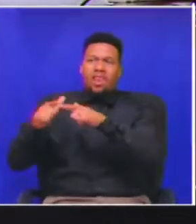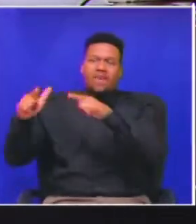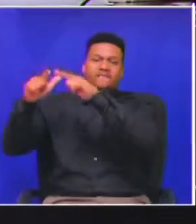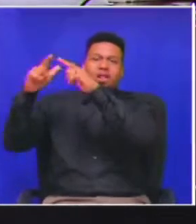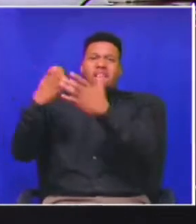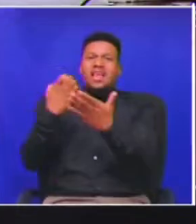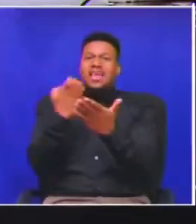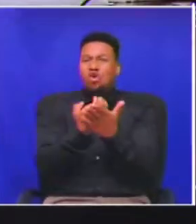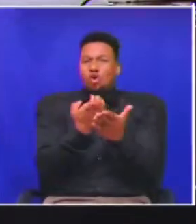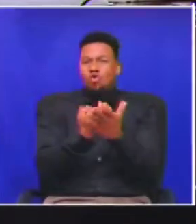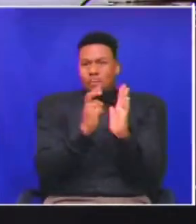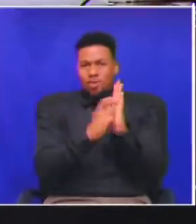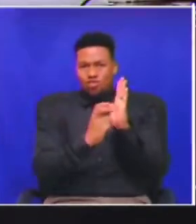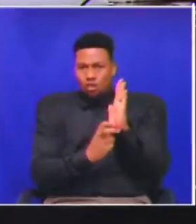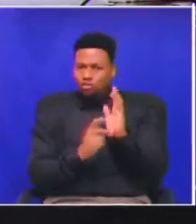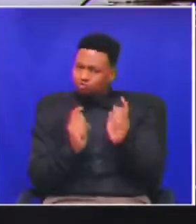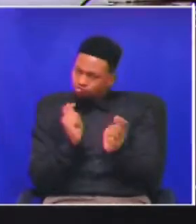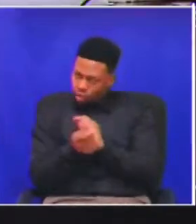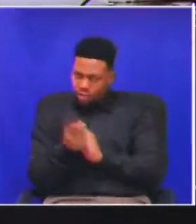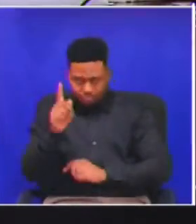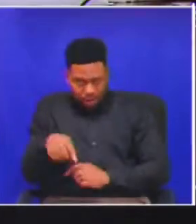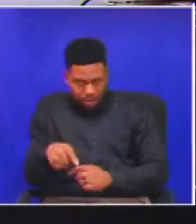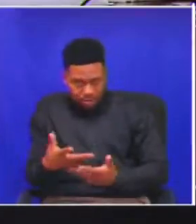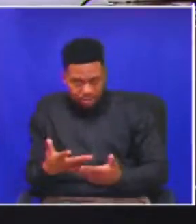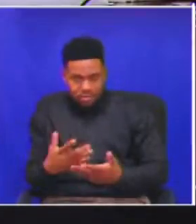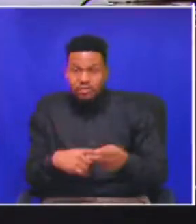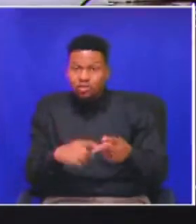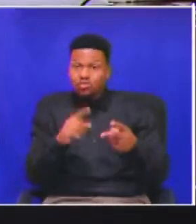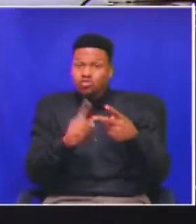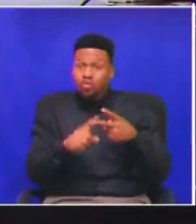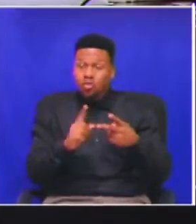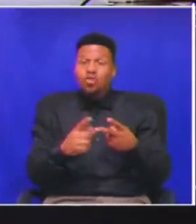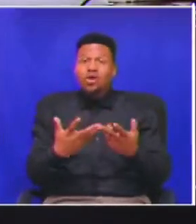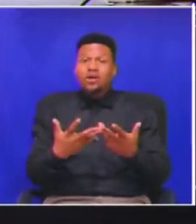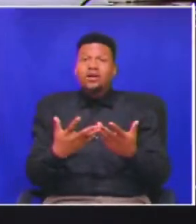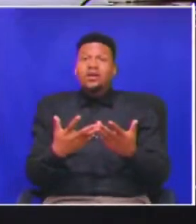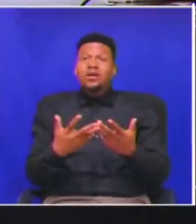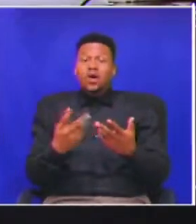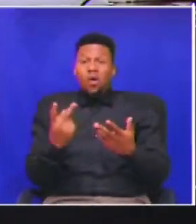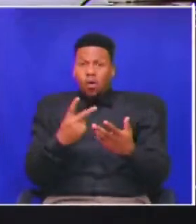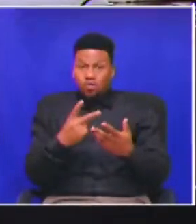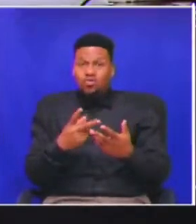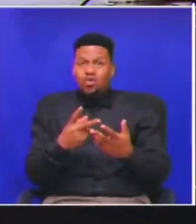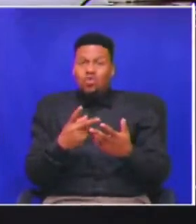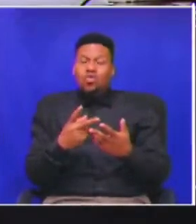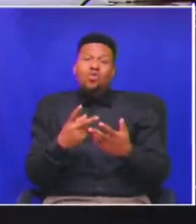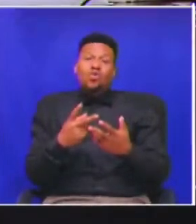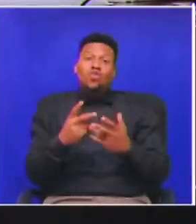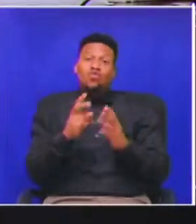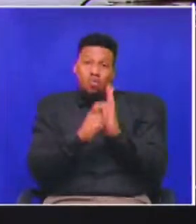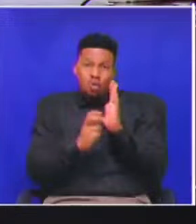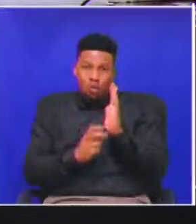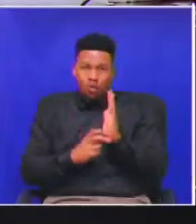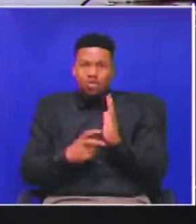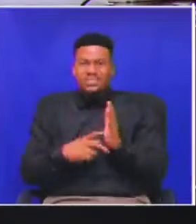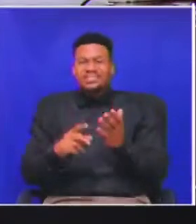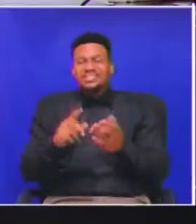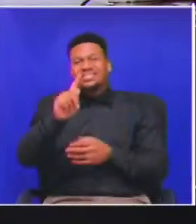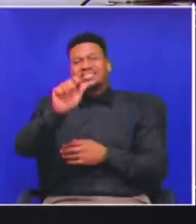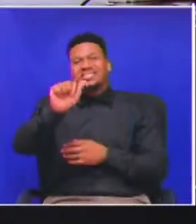rules and rewriting tax rules to ensure fair taxation